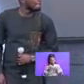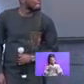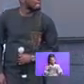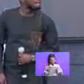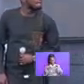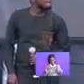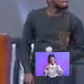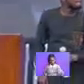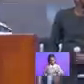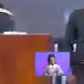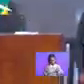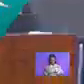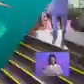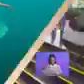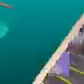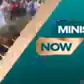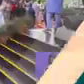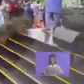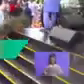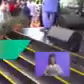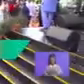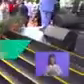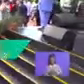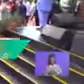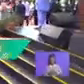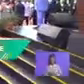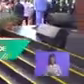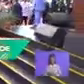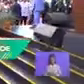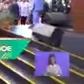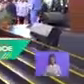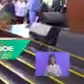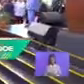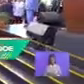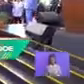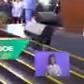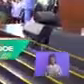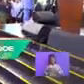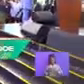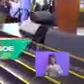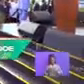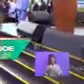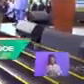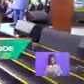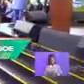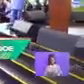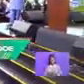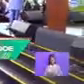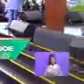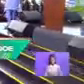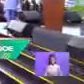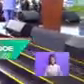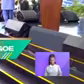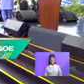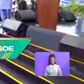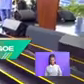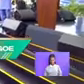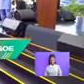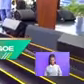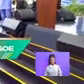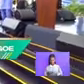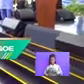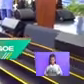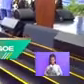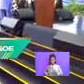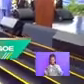closer to the altar you that are here come a bit closer come a bit closer come a bit closer come a bit closer